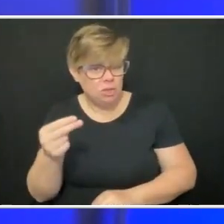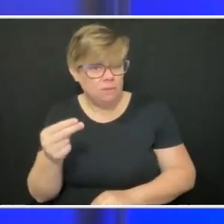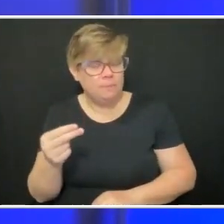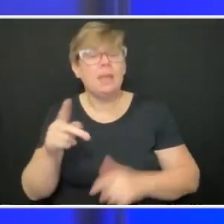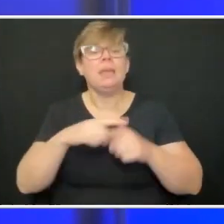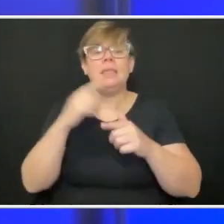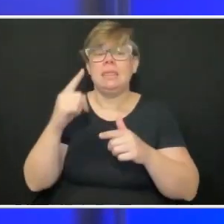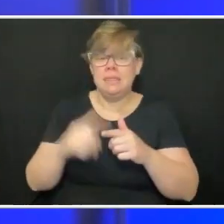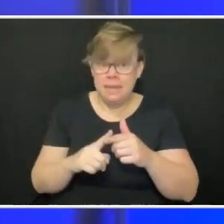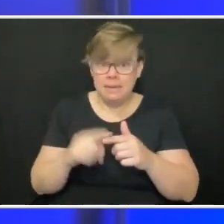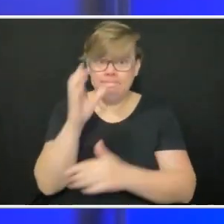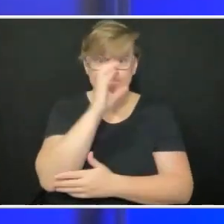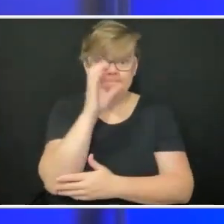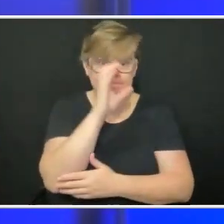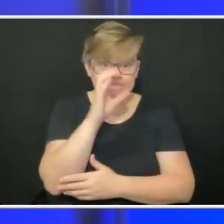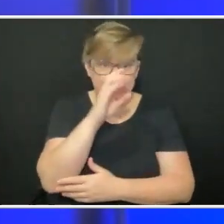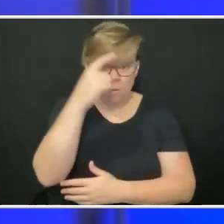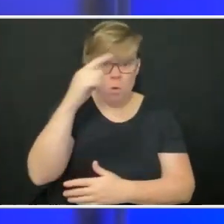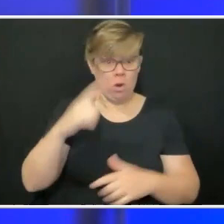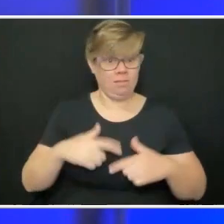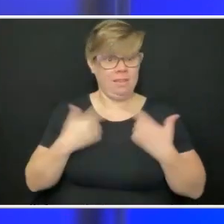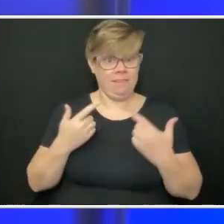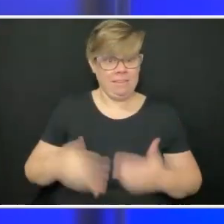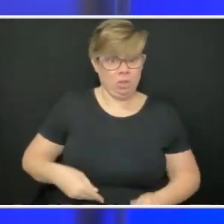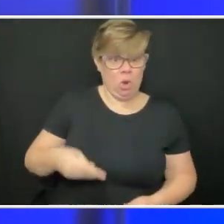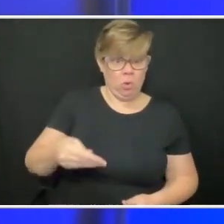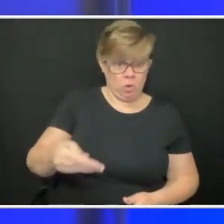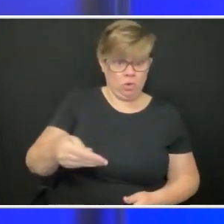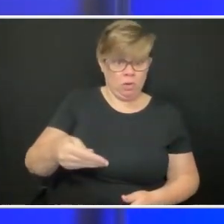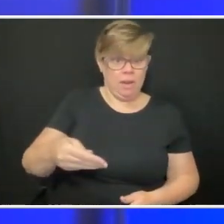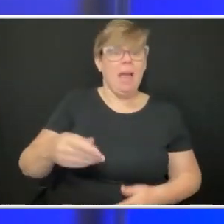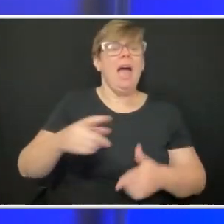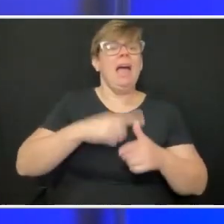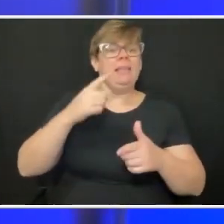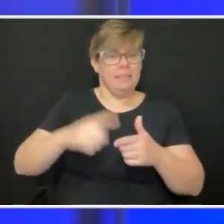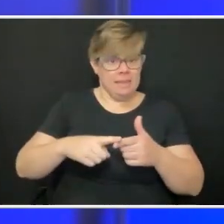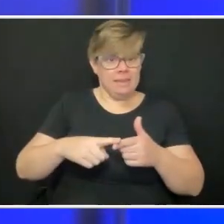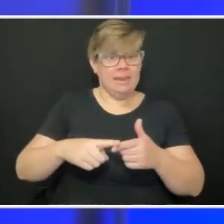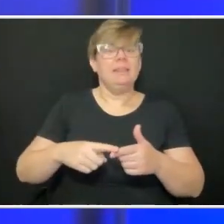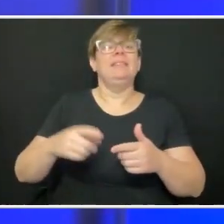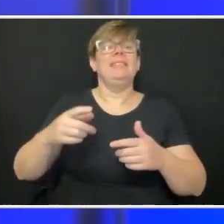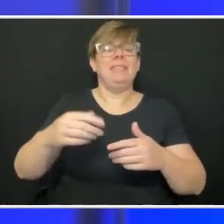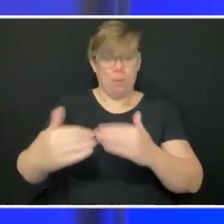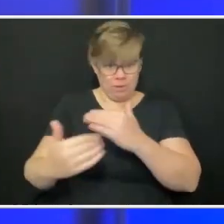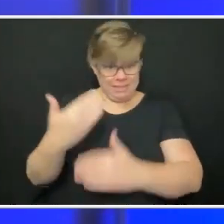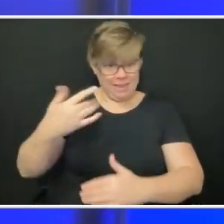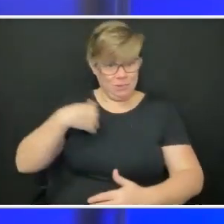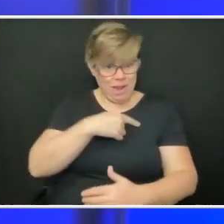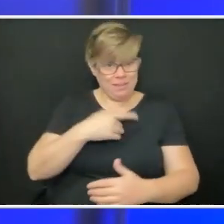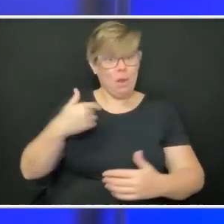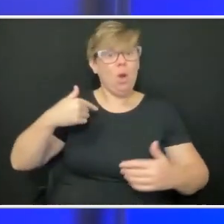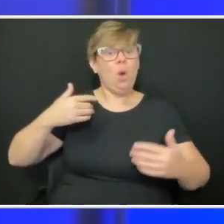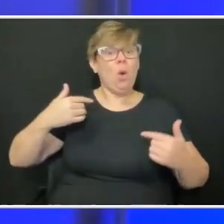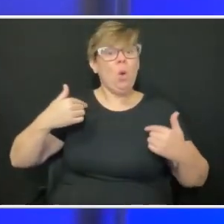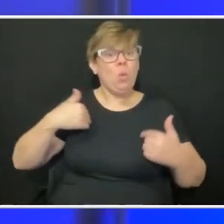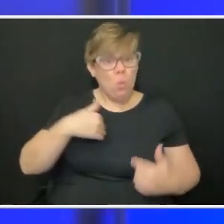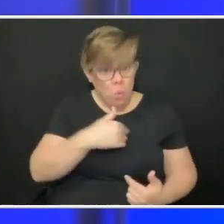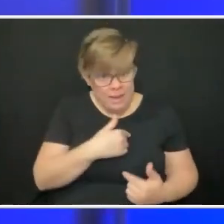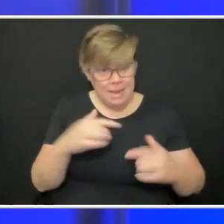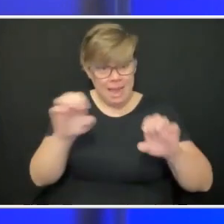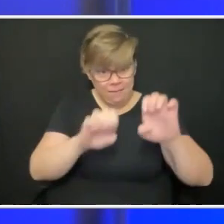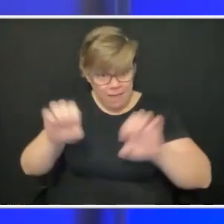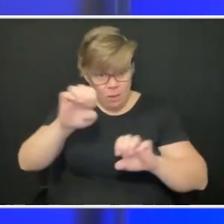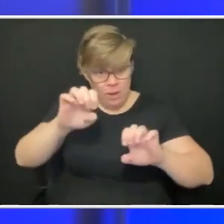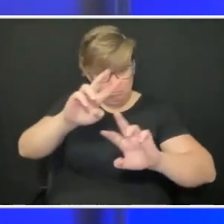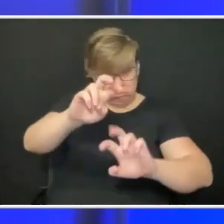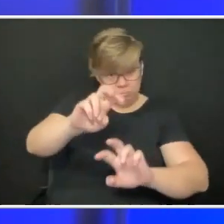they're looking for living donors, and then they send them over to us. And then we evaluate those donors to get to that point. And then we